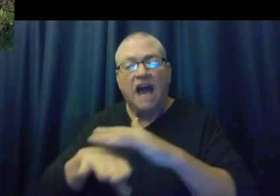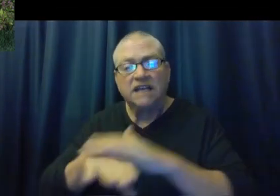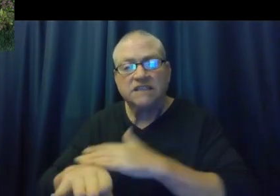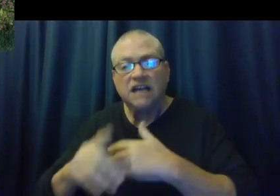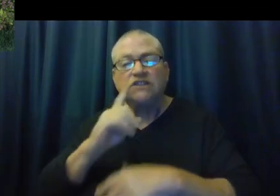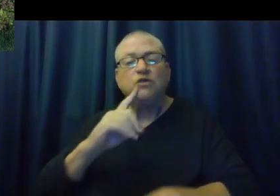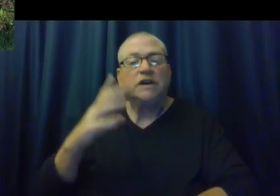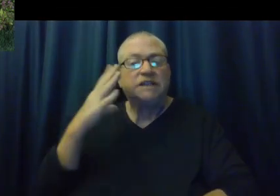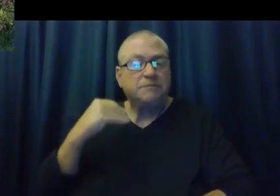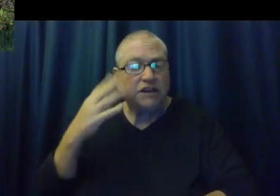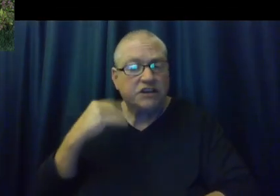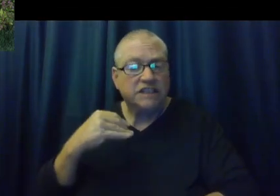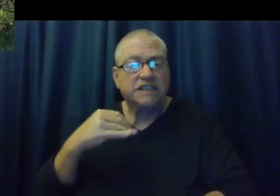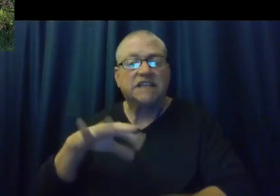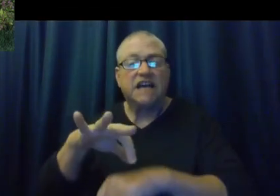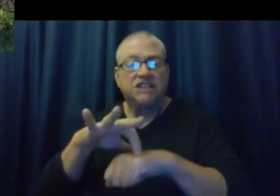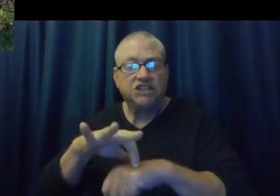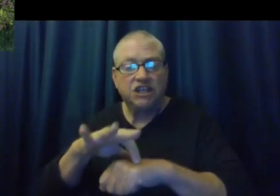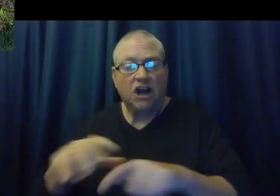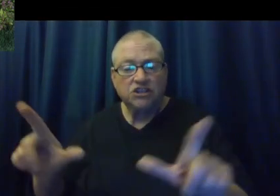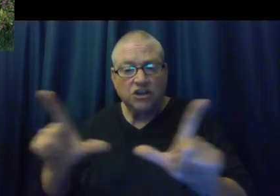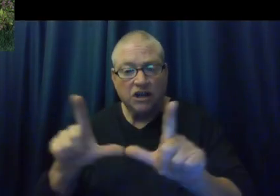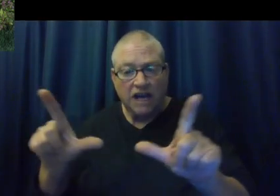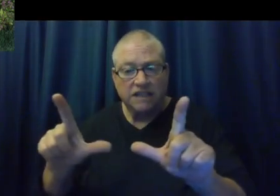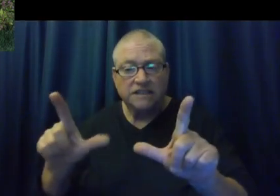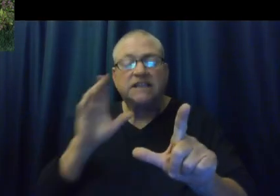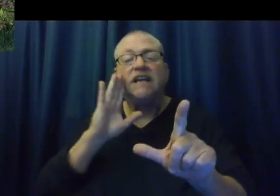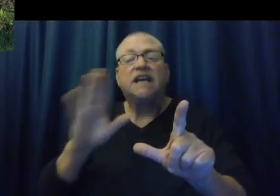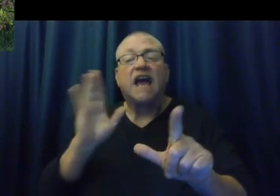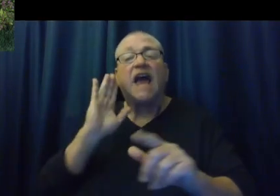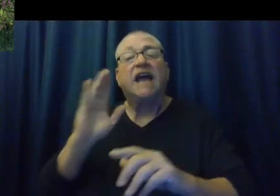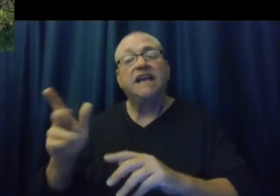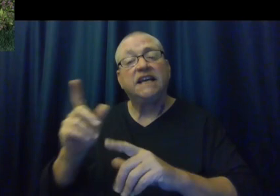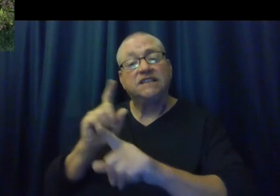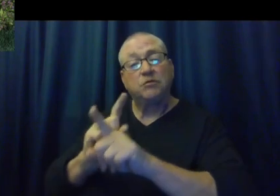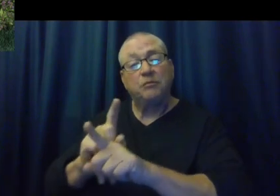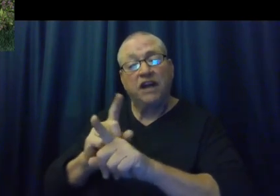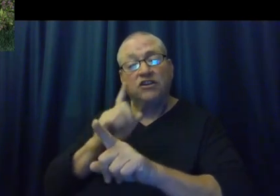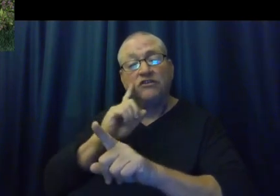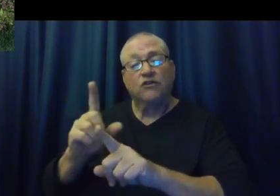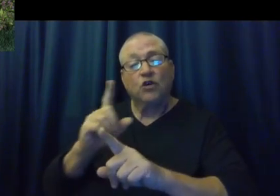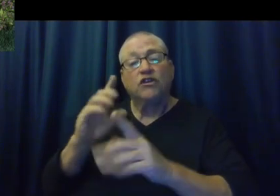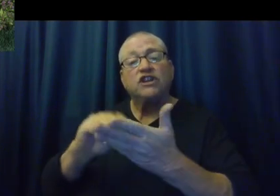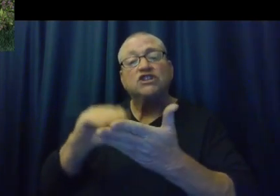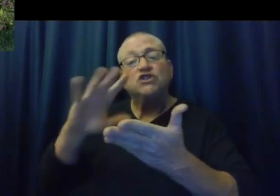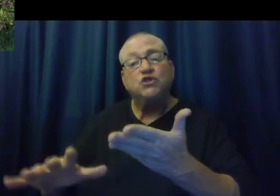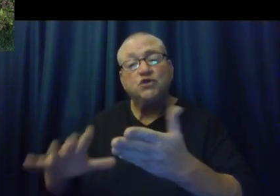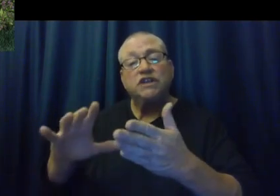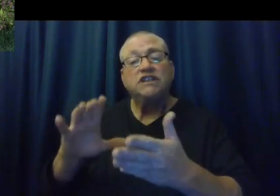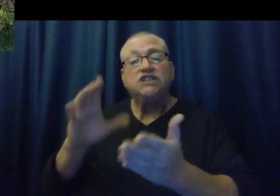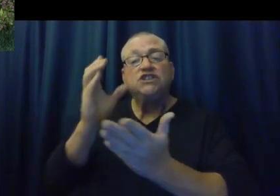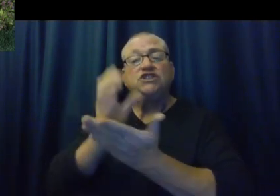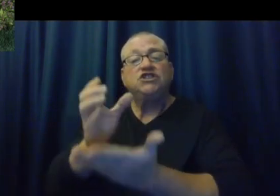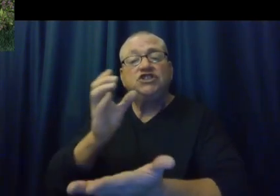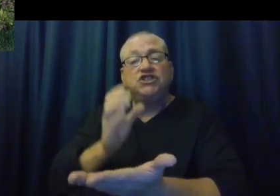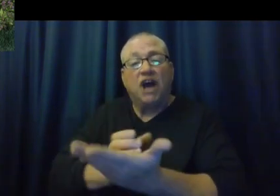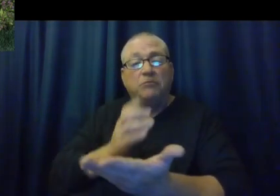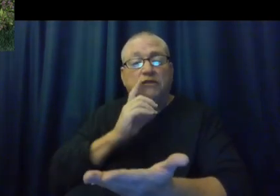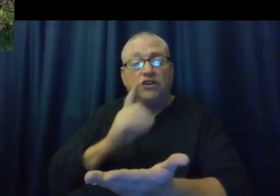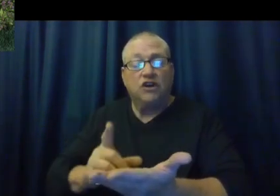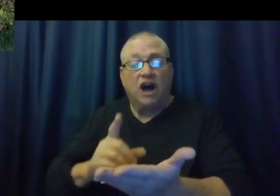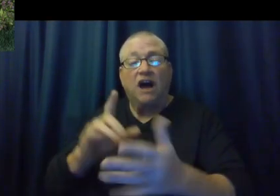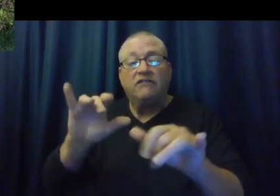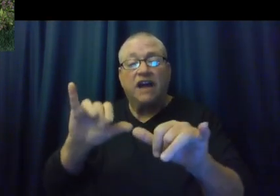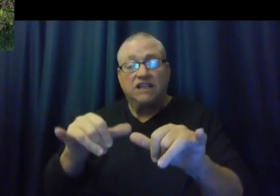geologic licensing, and serves as faculty advisor for Western's student chapter of the Association of Environmental and Engineering